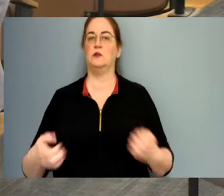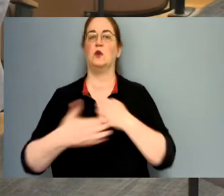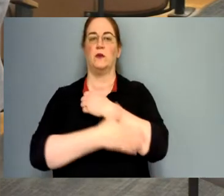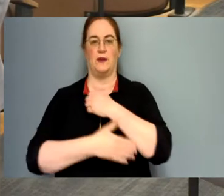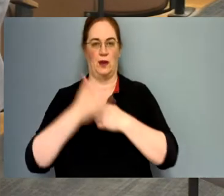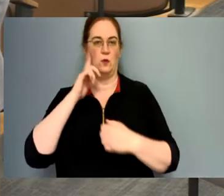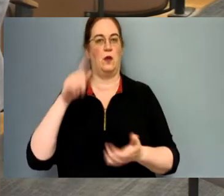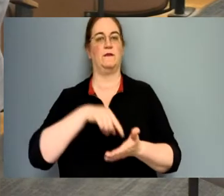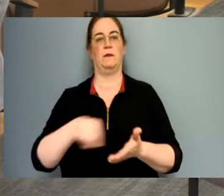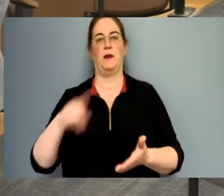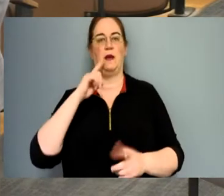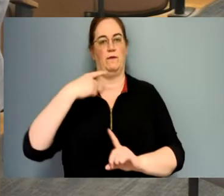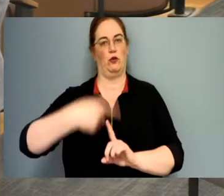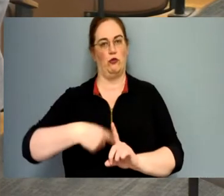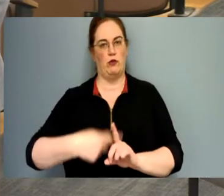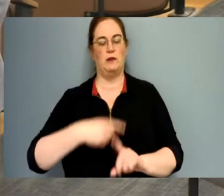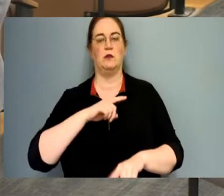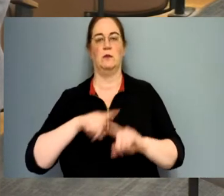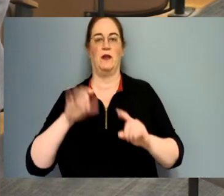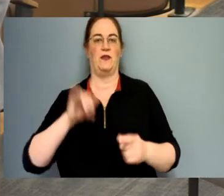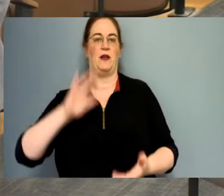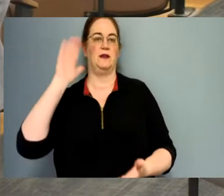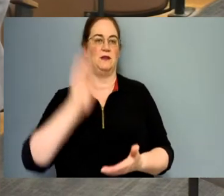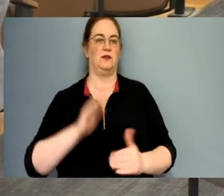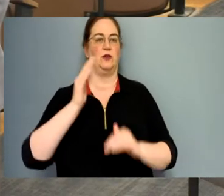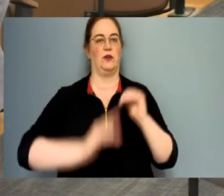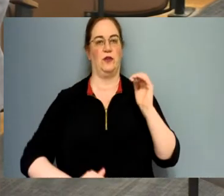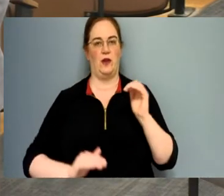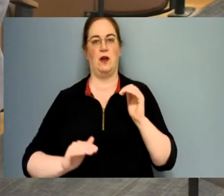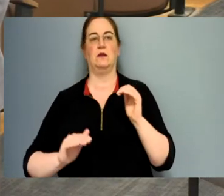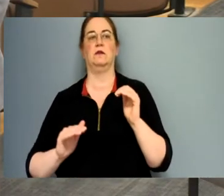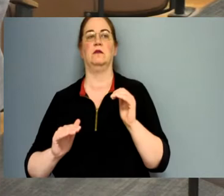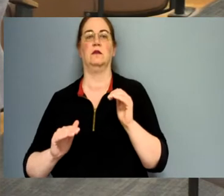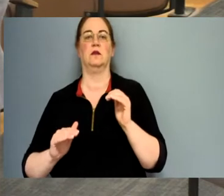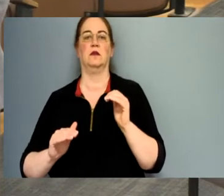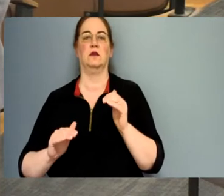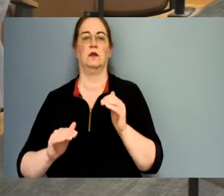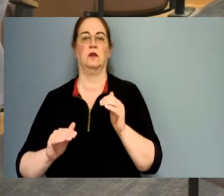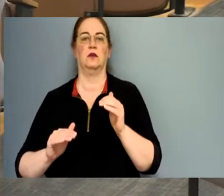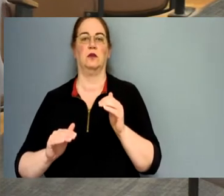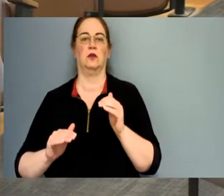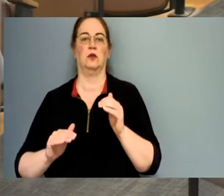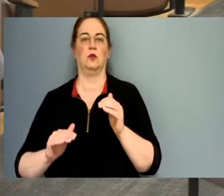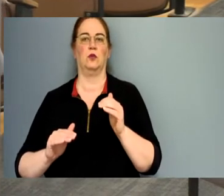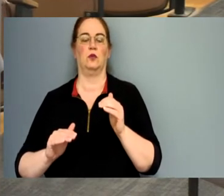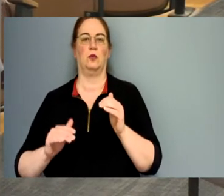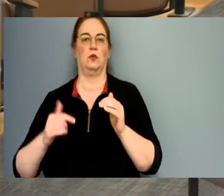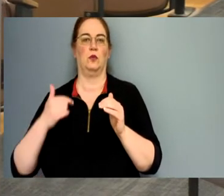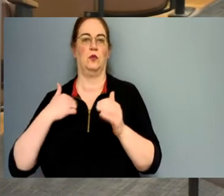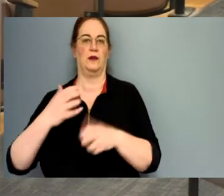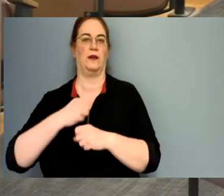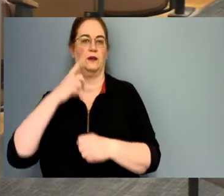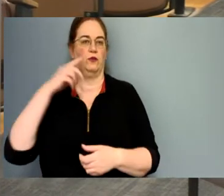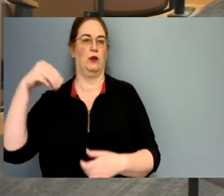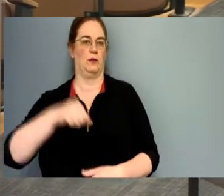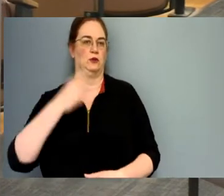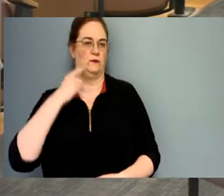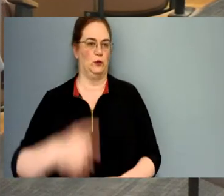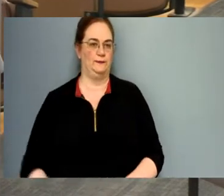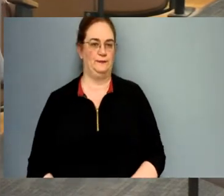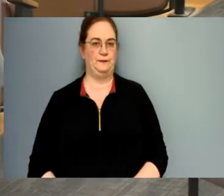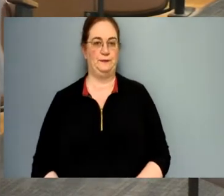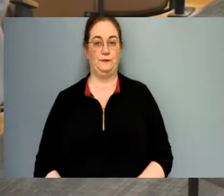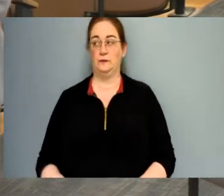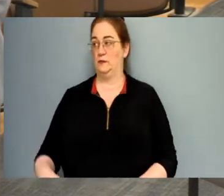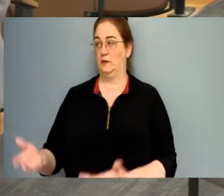have to pay for the rentals, but that is lesser than the amount that that we've gotten reimbursed for. Does